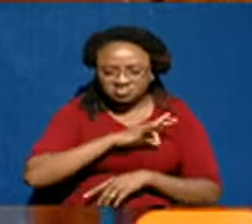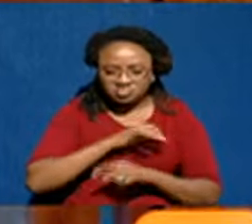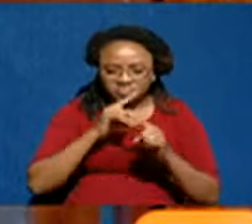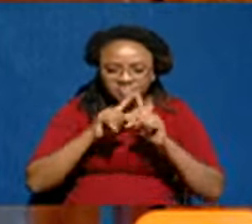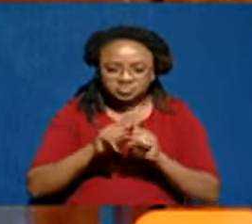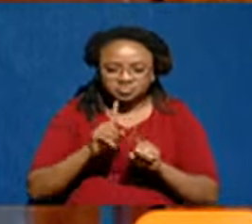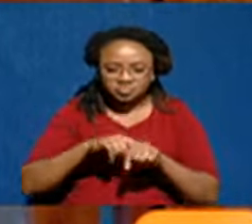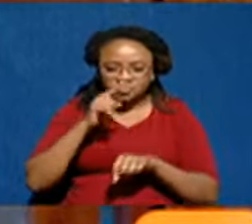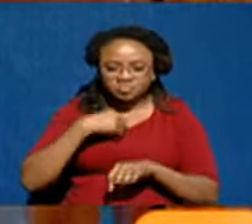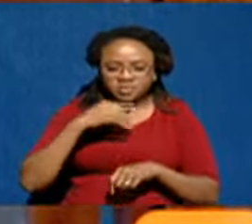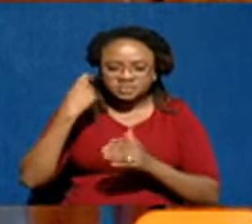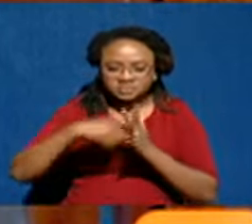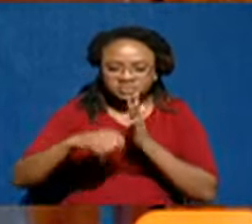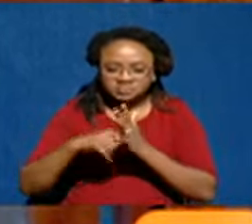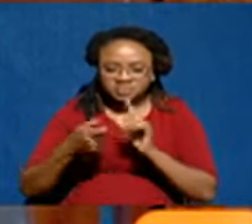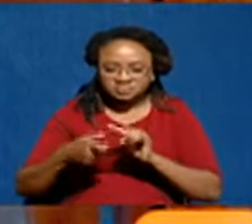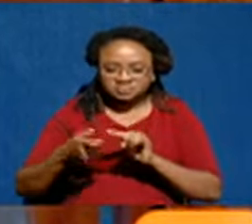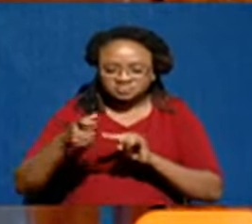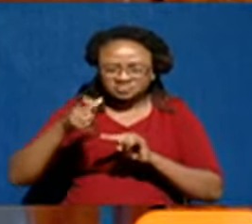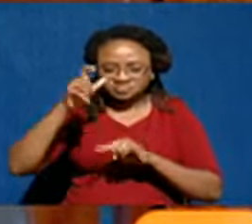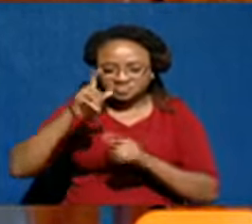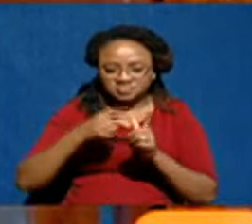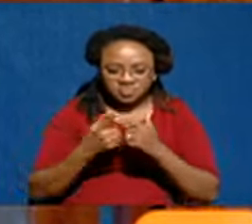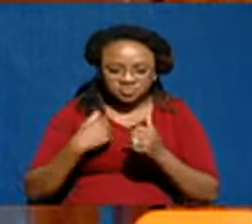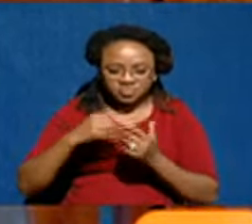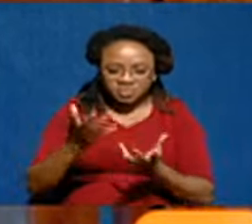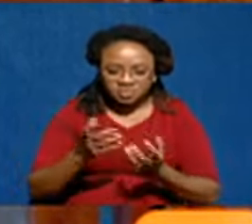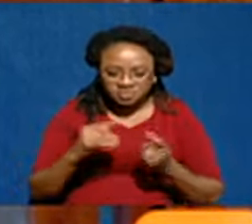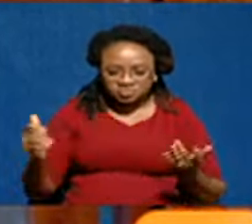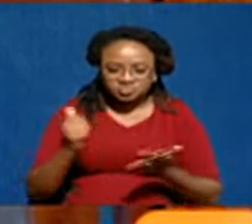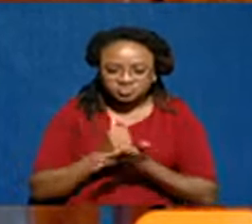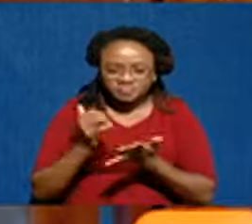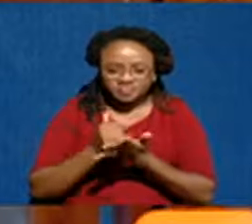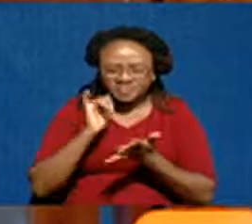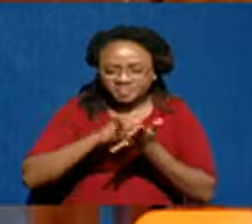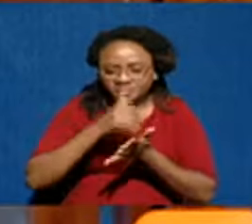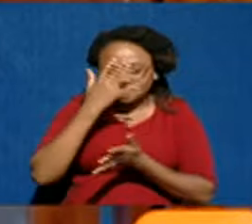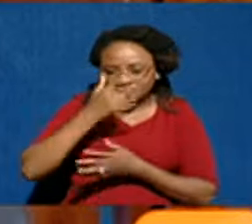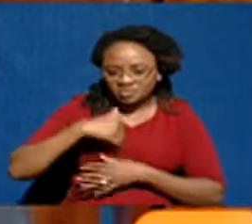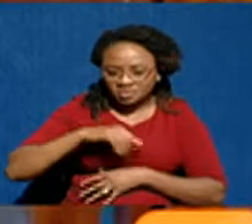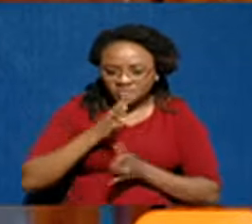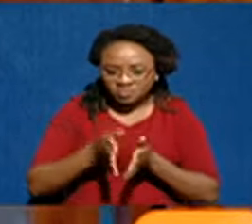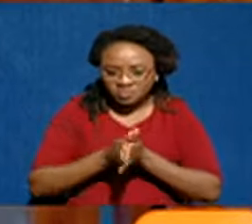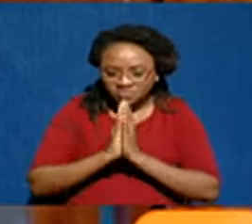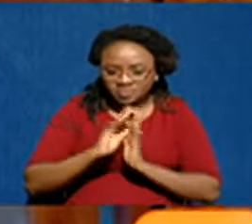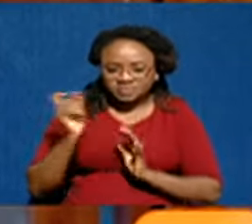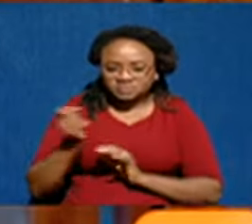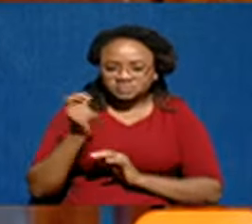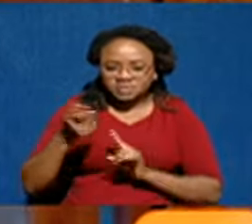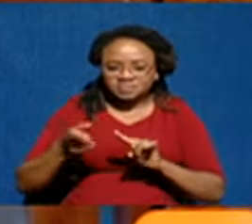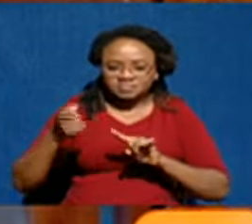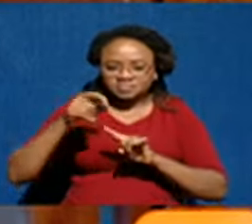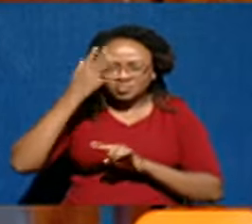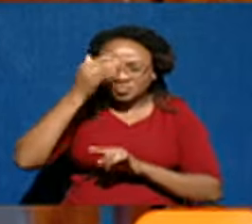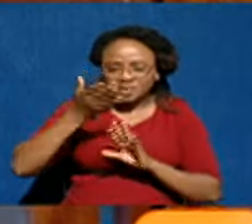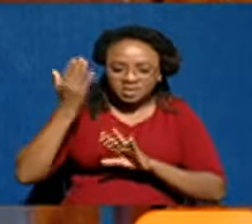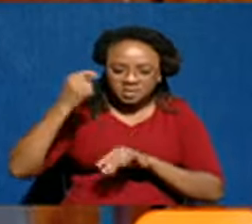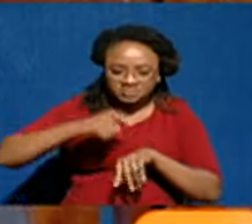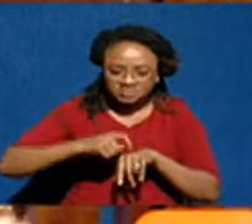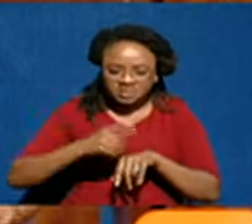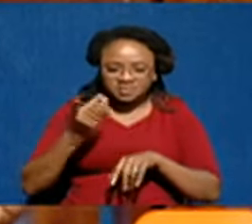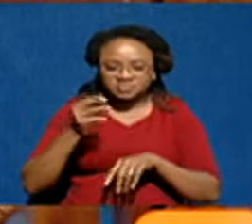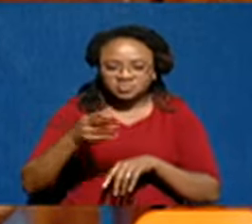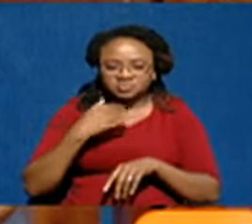we expect our wages to go higher. And that's why even in this strike, we are asking for salary increase. Because the last time doctors got a salary increase was